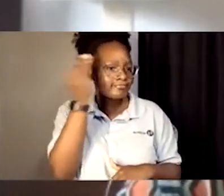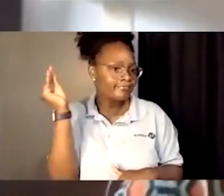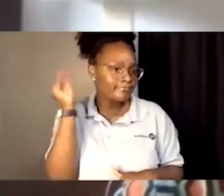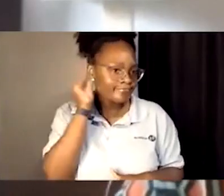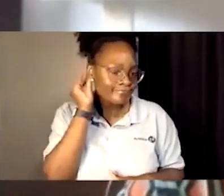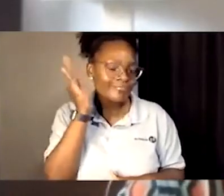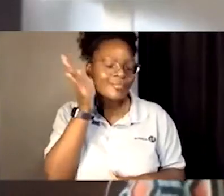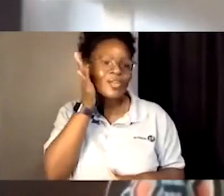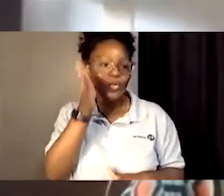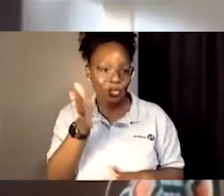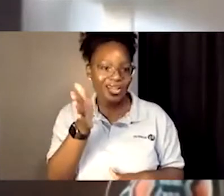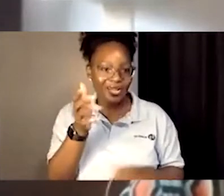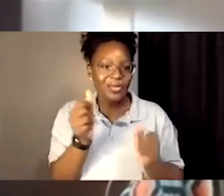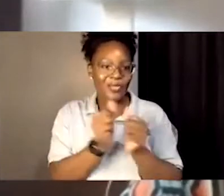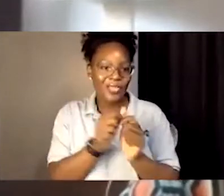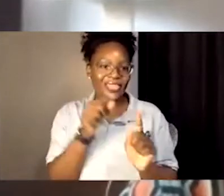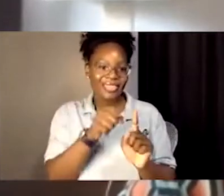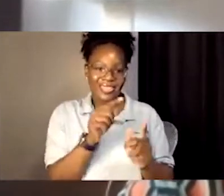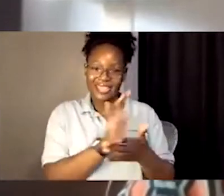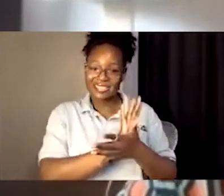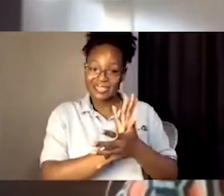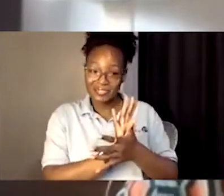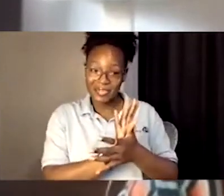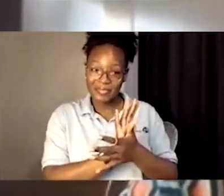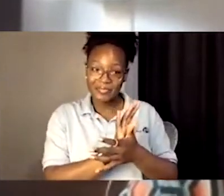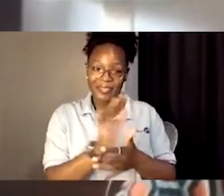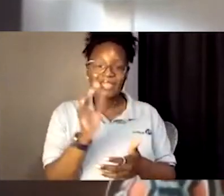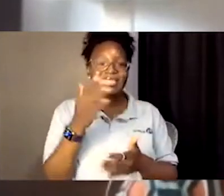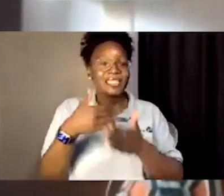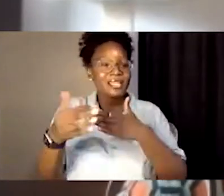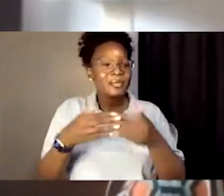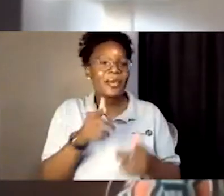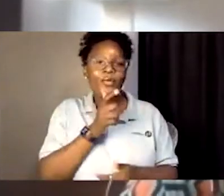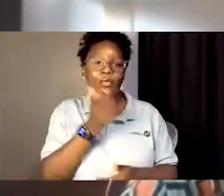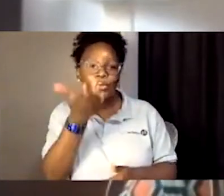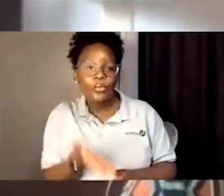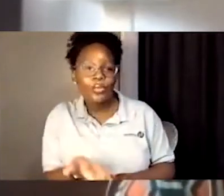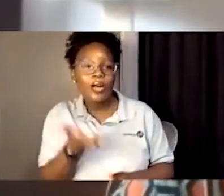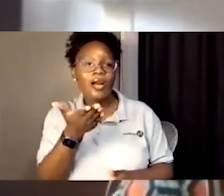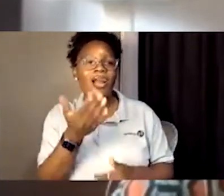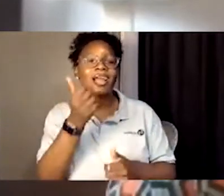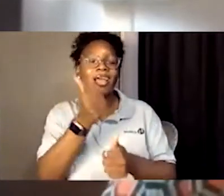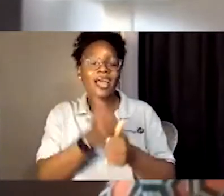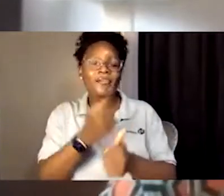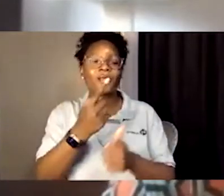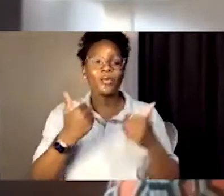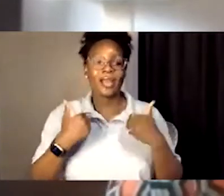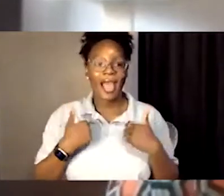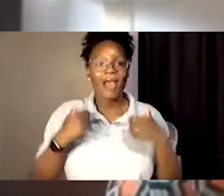that every single person has the ability to make change in their living room.